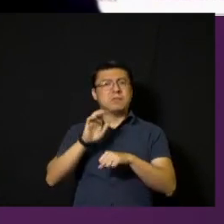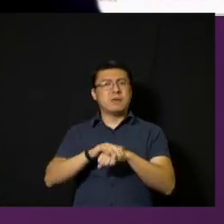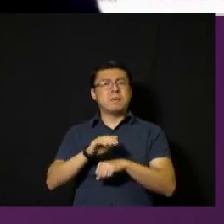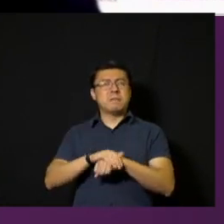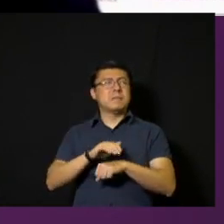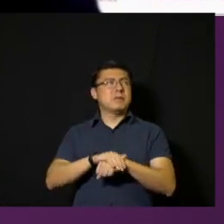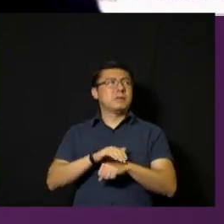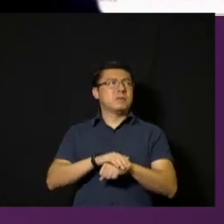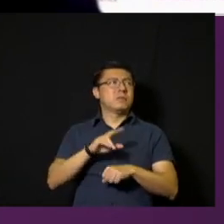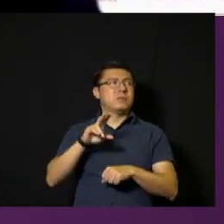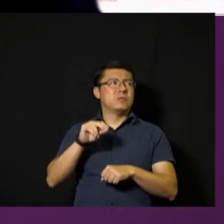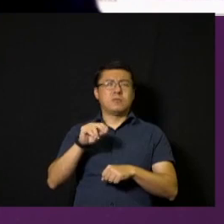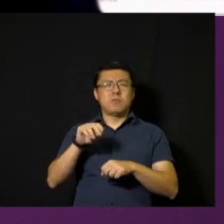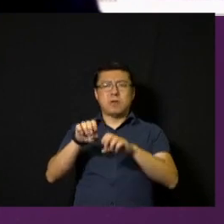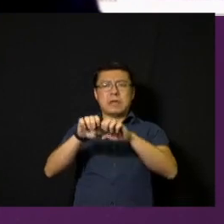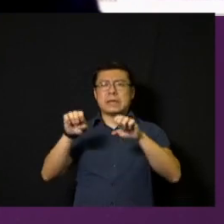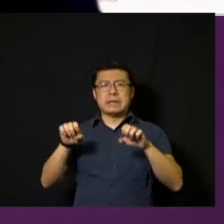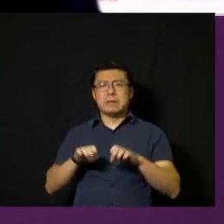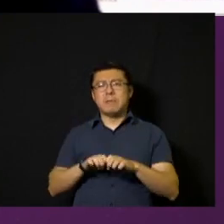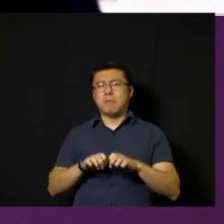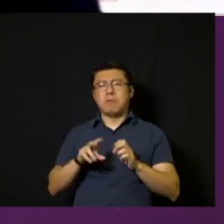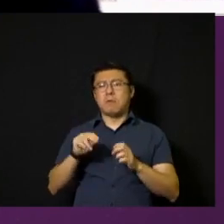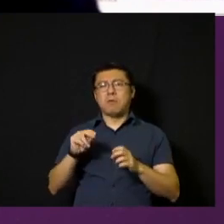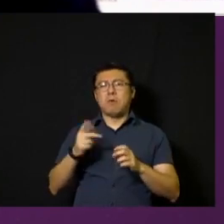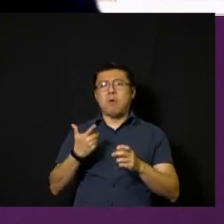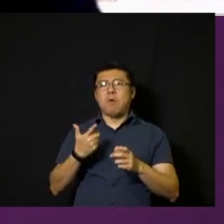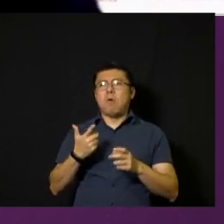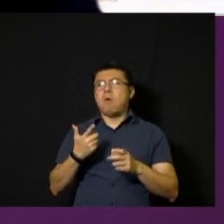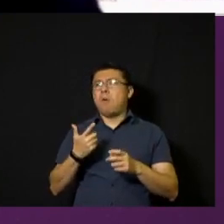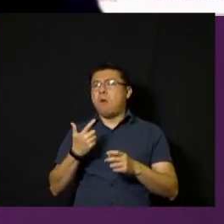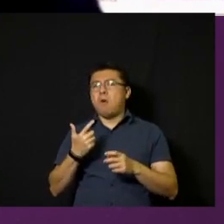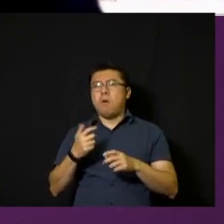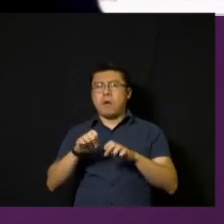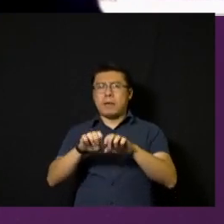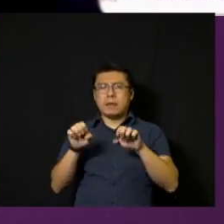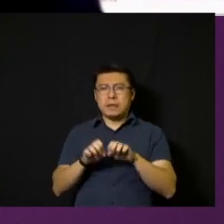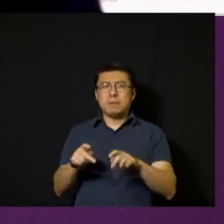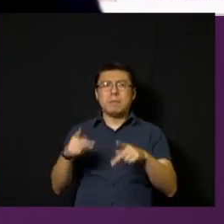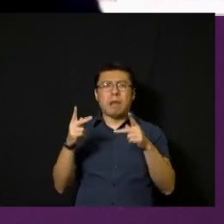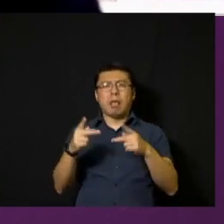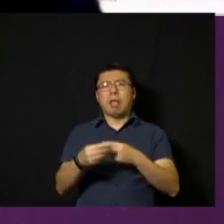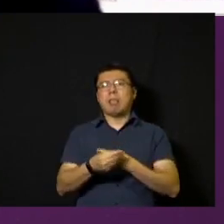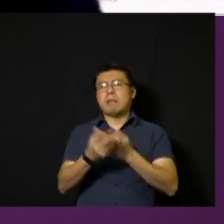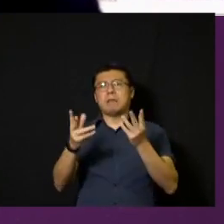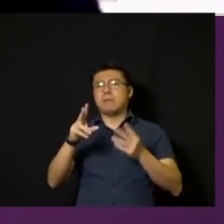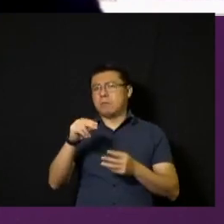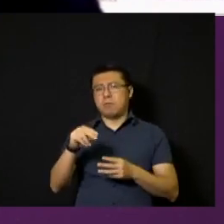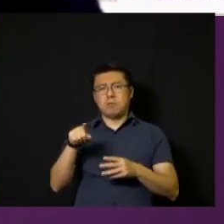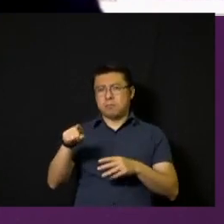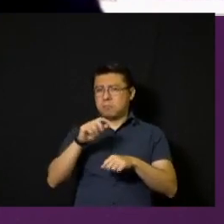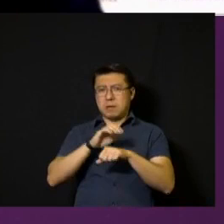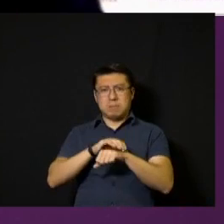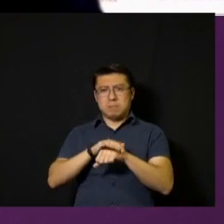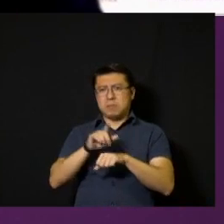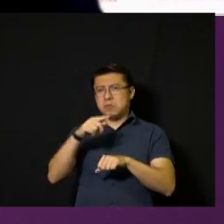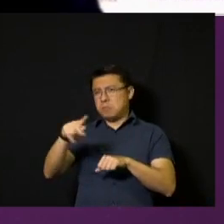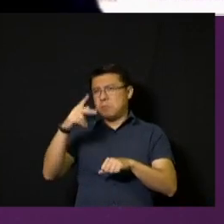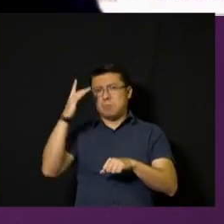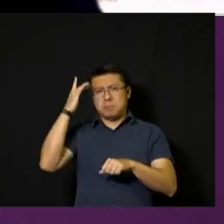friends. They're not a team. They're not distributors. They're my friends, people. I celebrate with